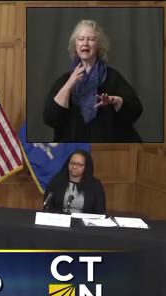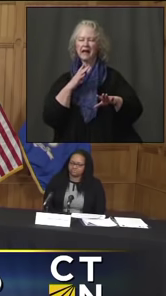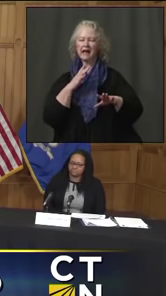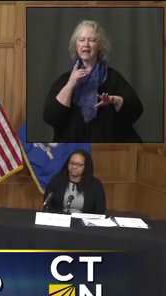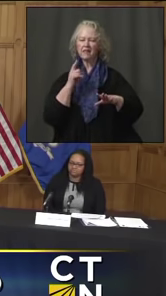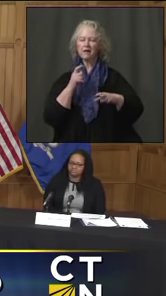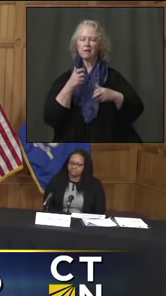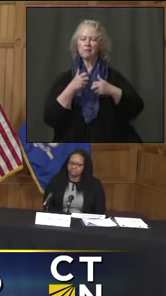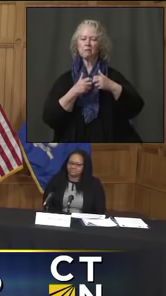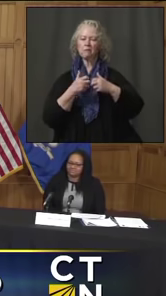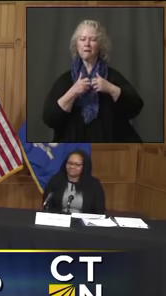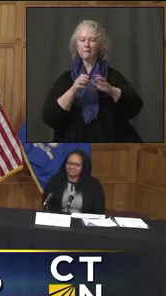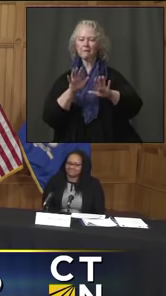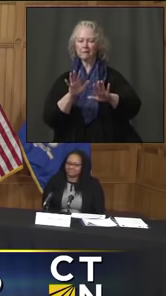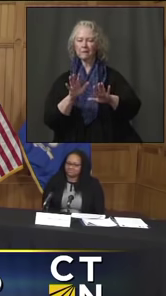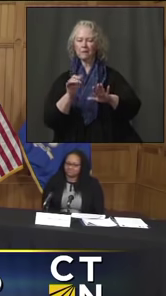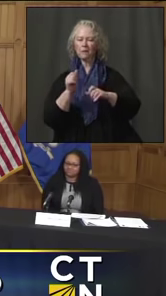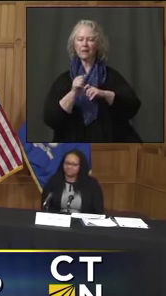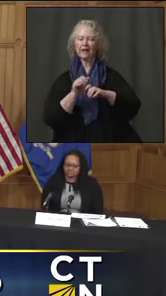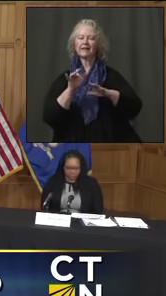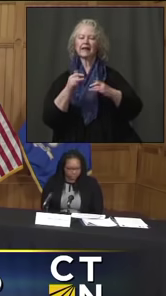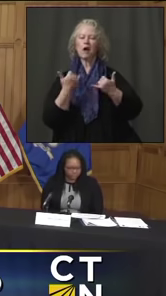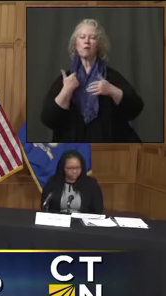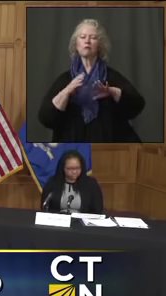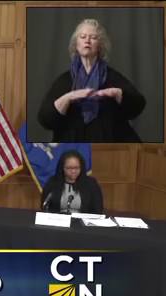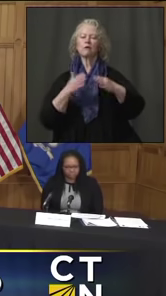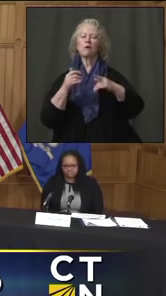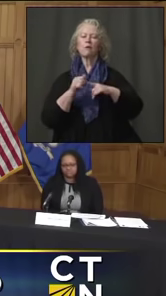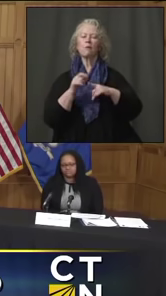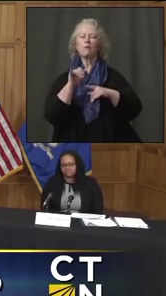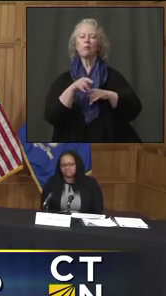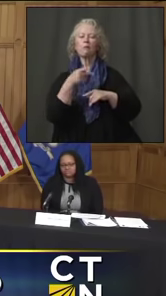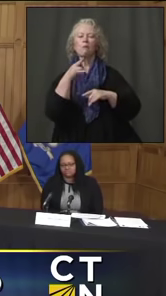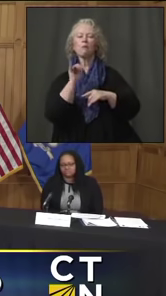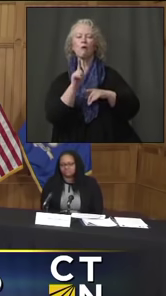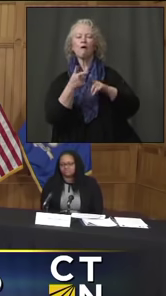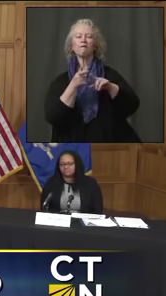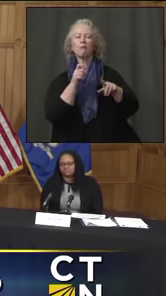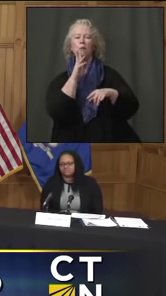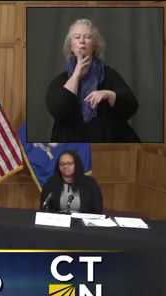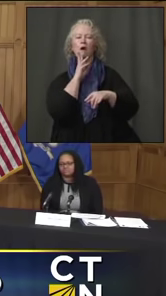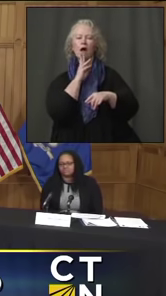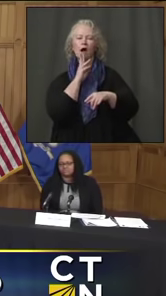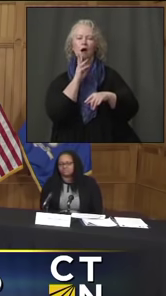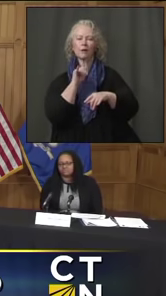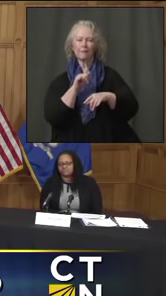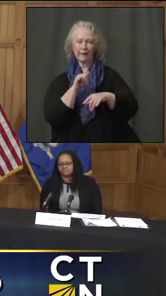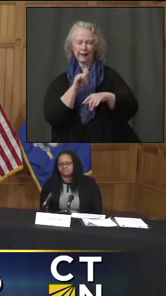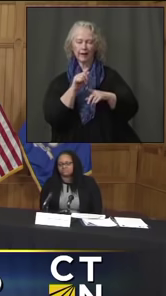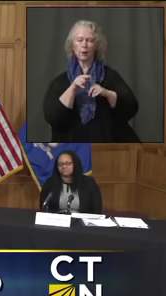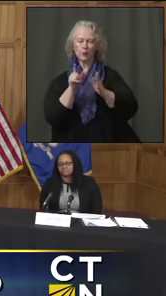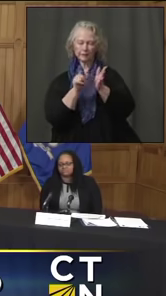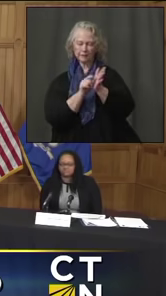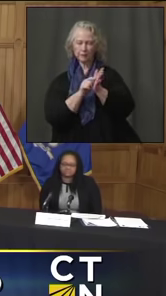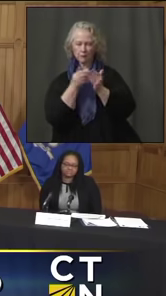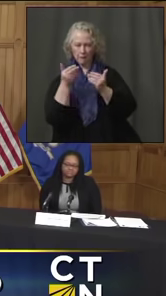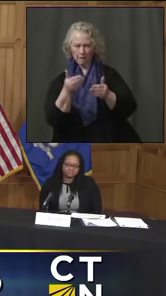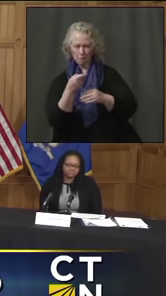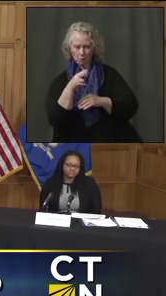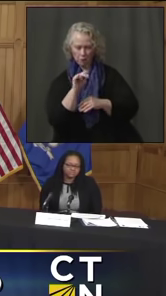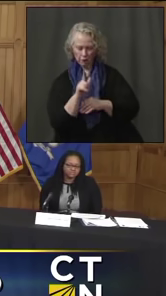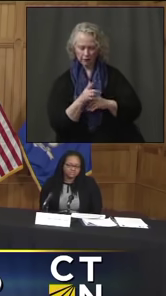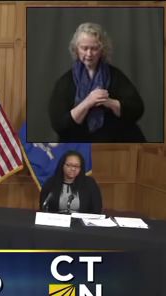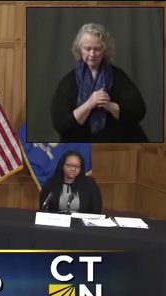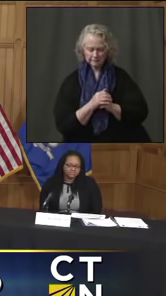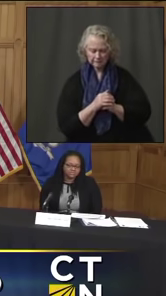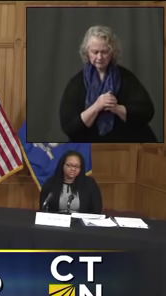with the Waterbury Republican American. Let's start with Paul Hughes, the Waterbury Republican American. Paul, go ahead. Okay, I noticed